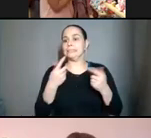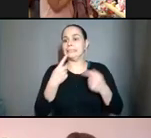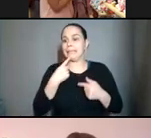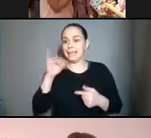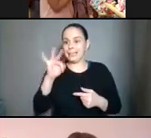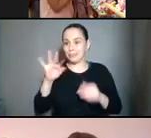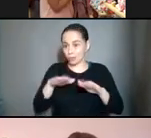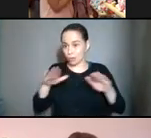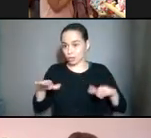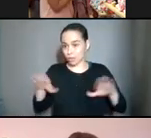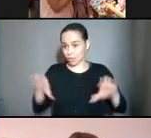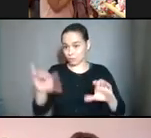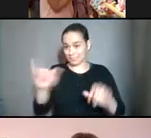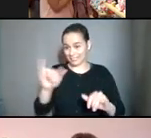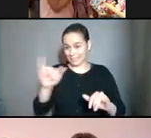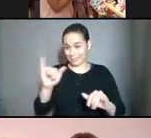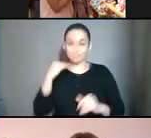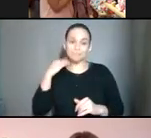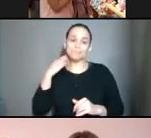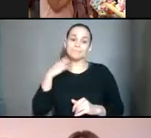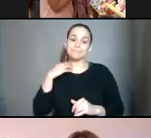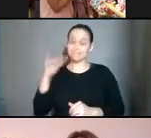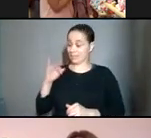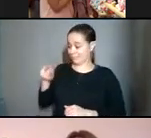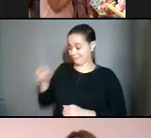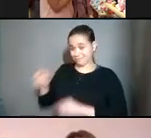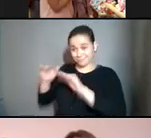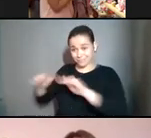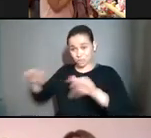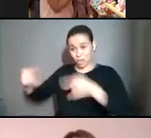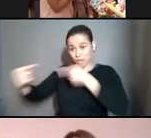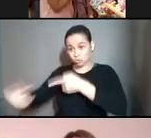same activity and having the same struggles.